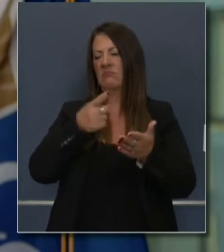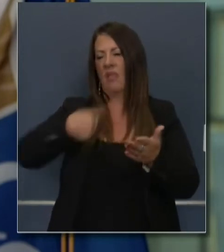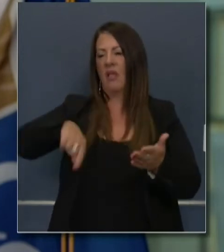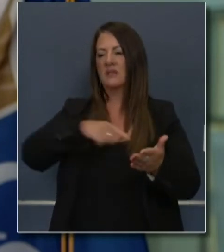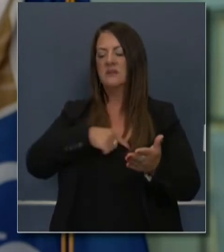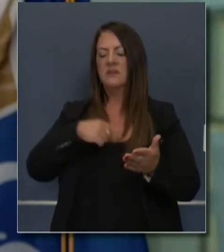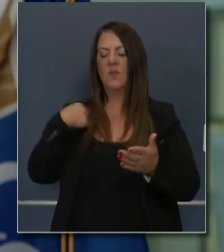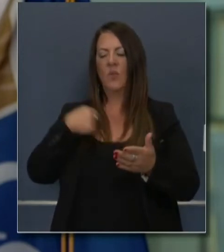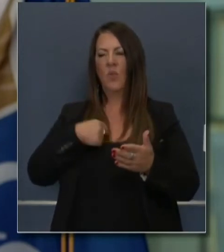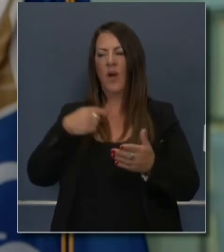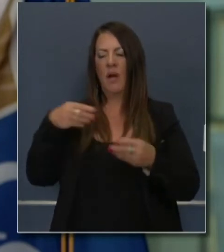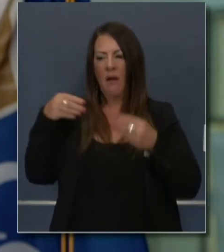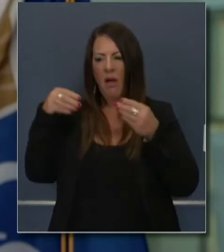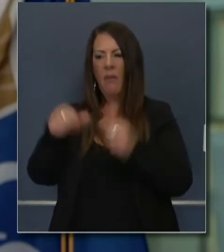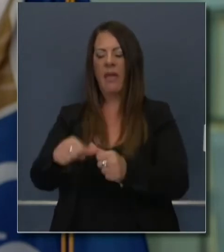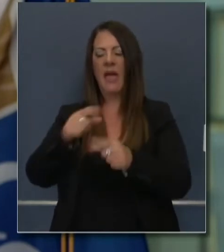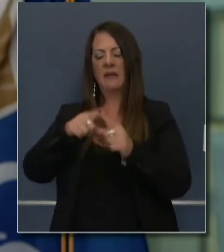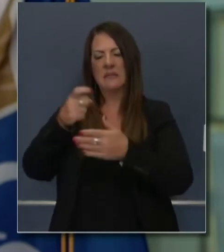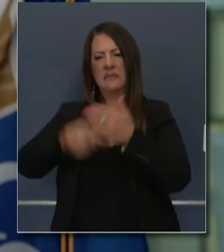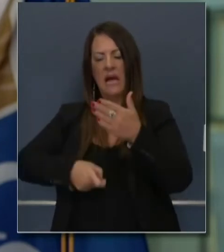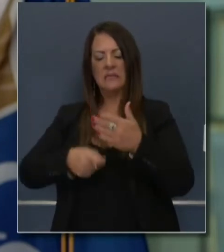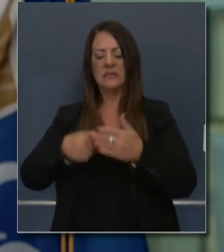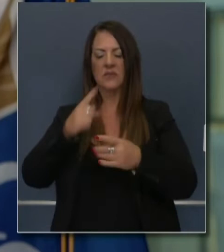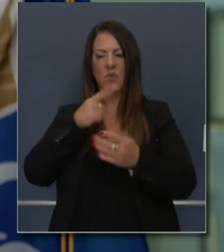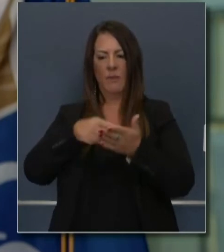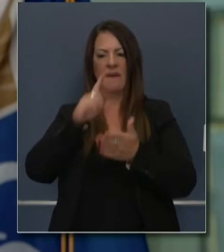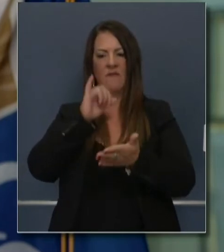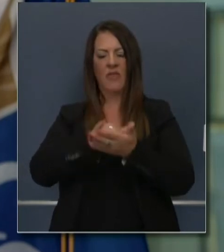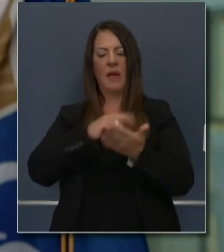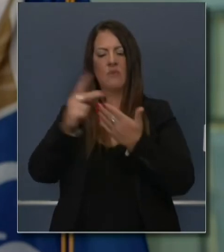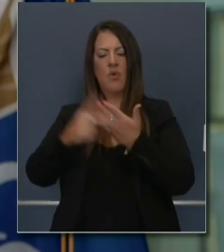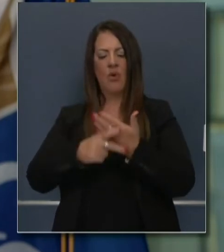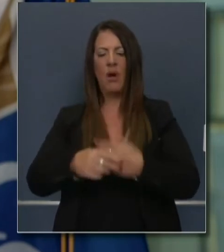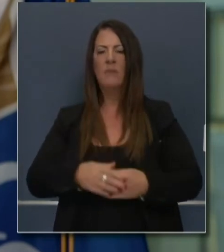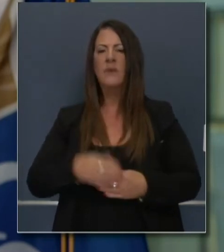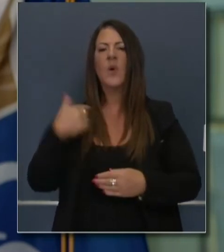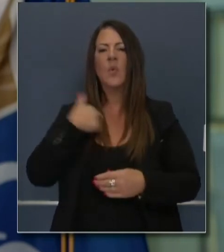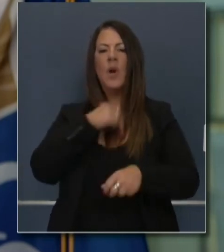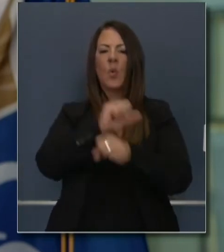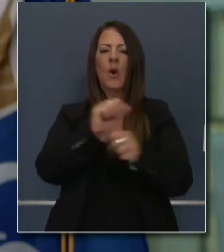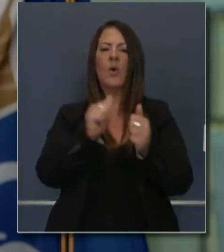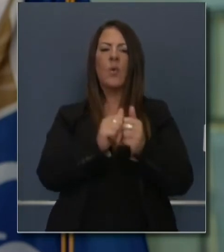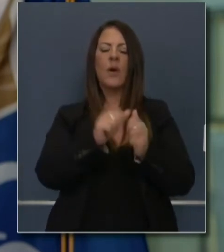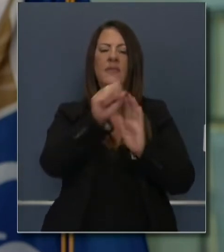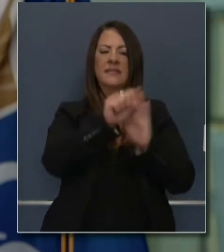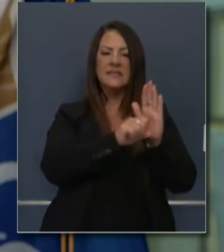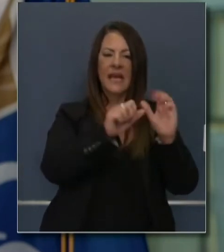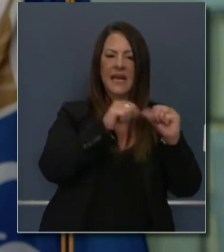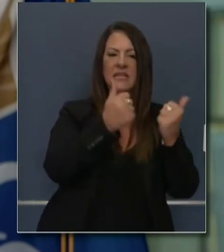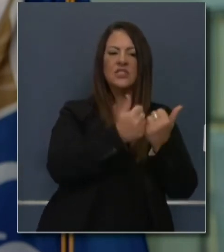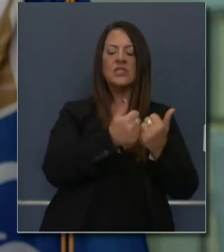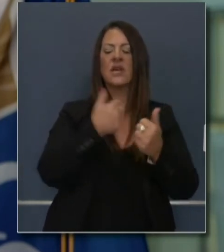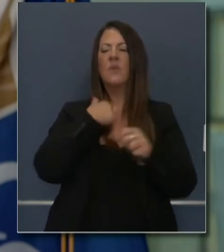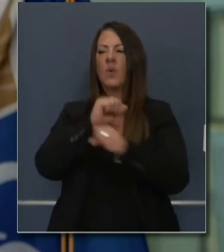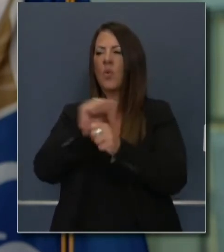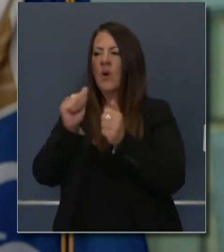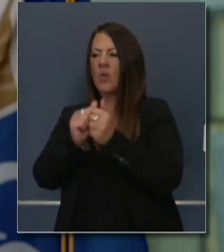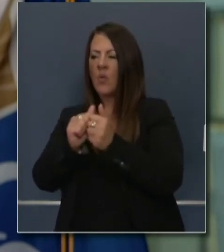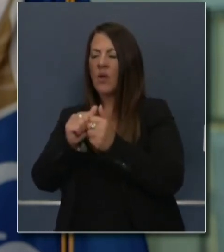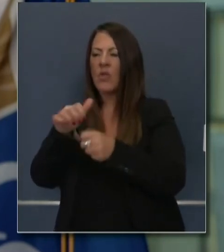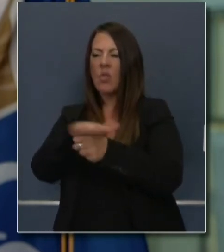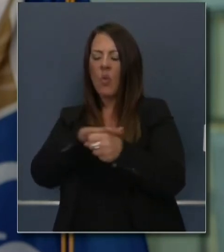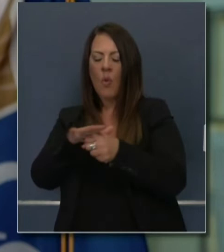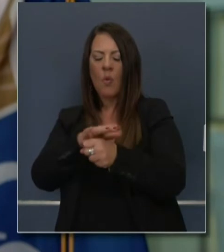others. And we are working with local authorities as well as state agencies, working with federal